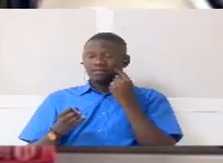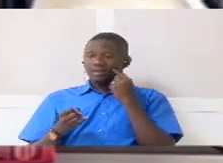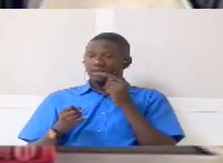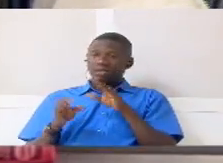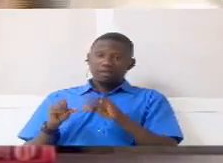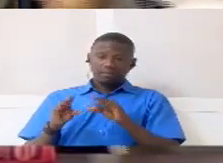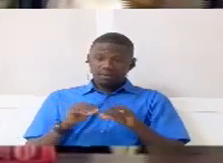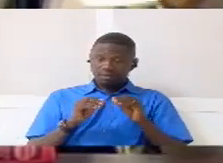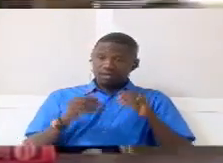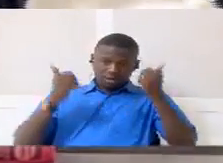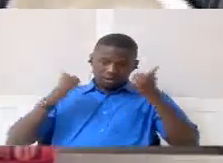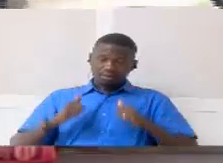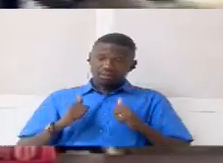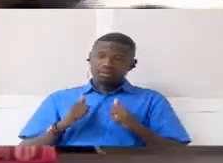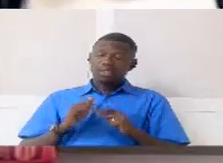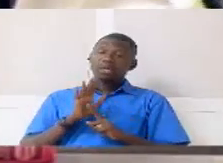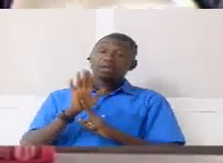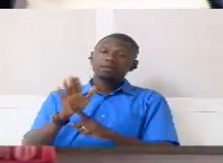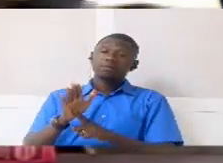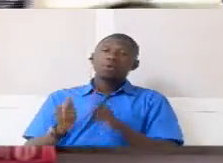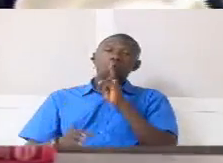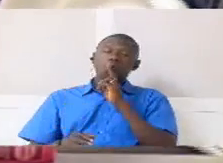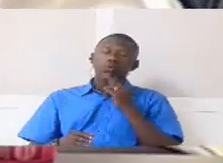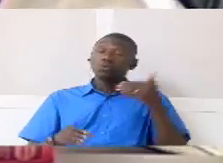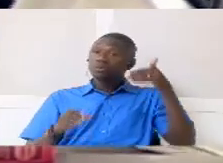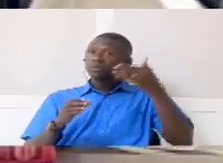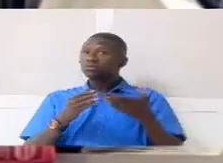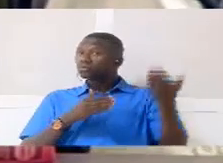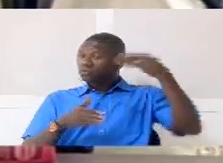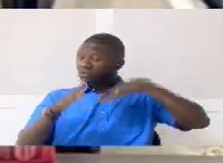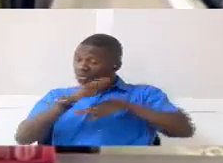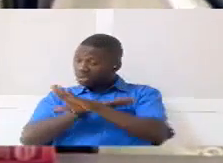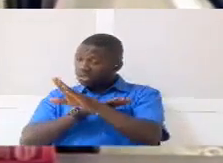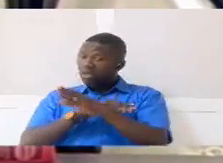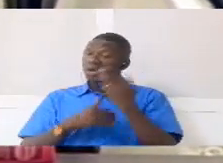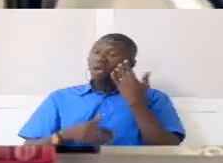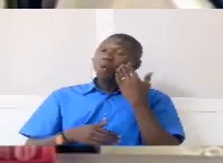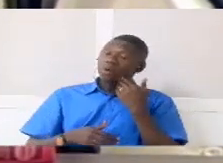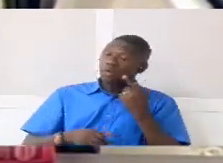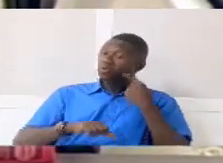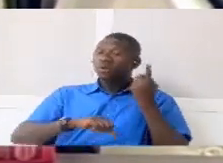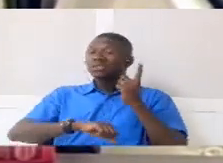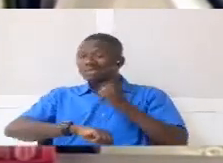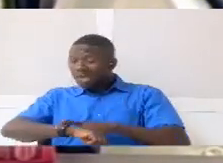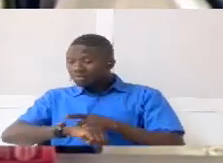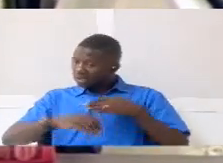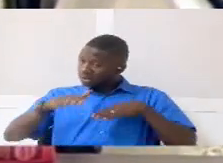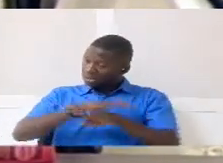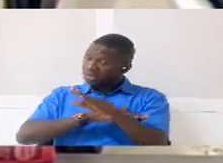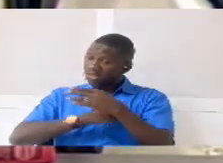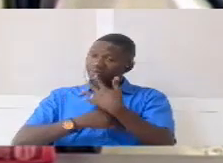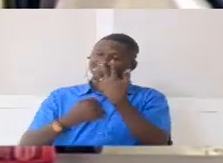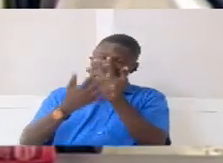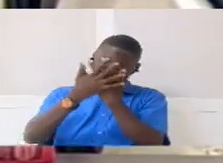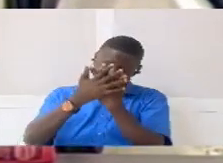activities ol ka tarawale kan comme minute ndana ndana wate jimale na ta minela. On the daily occurrences is where it is written